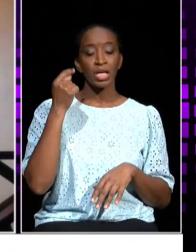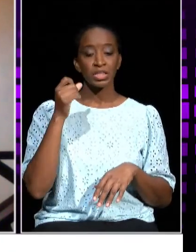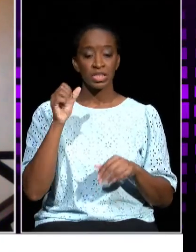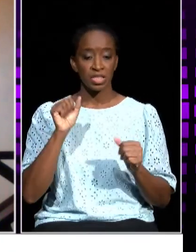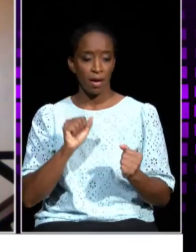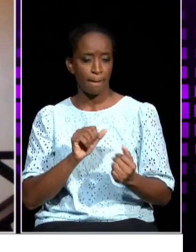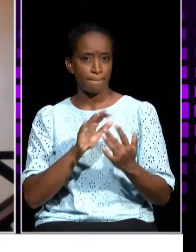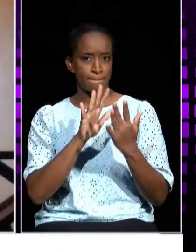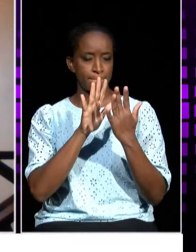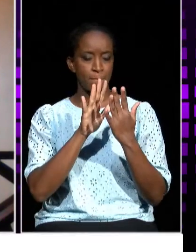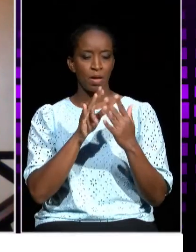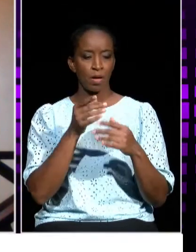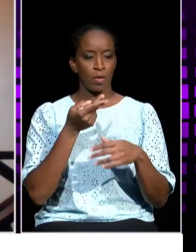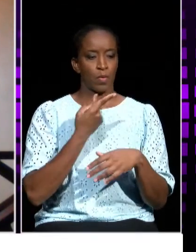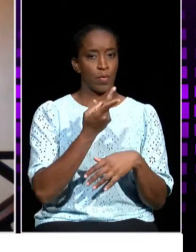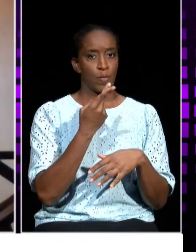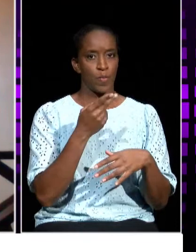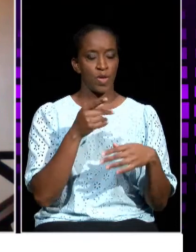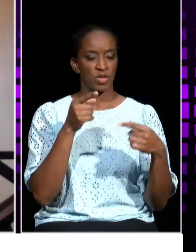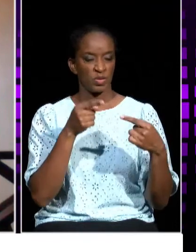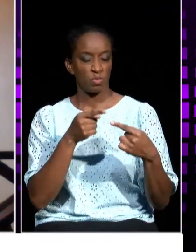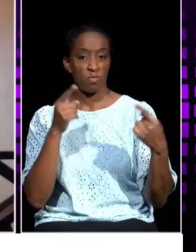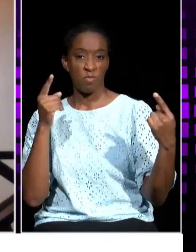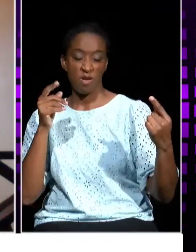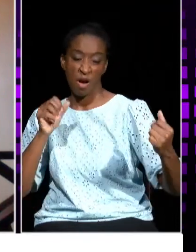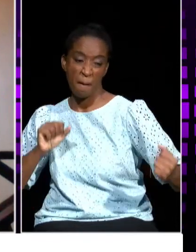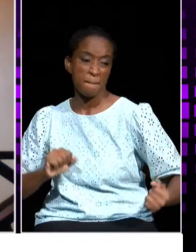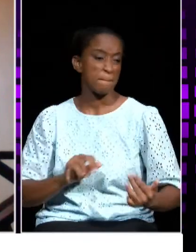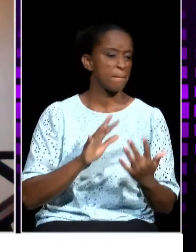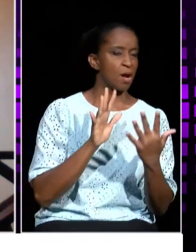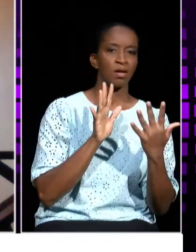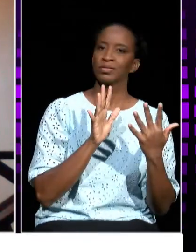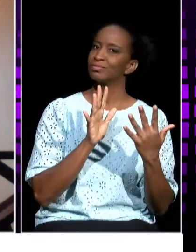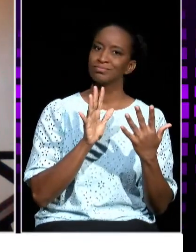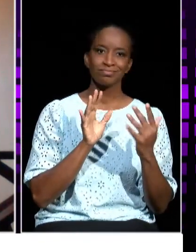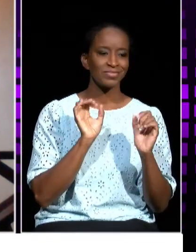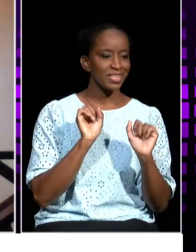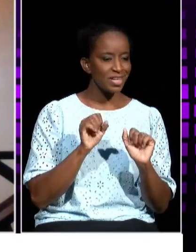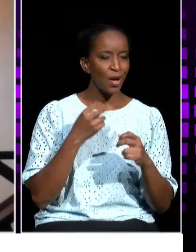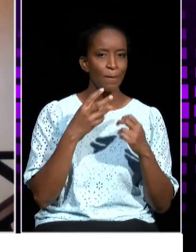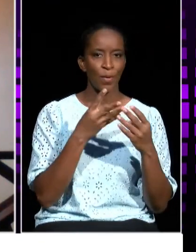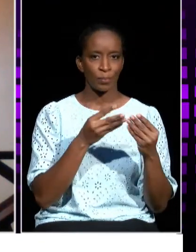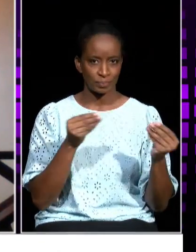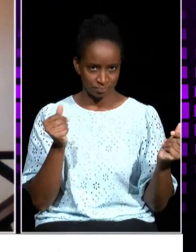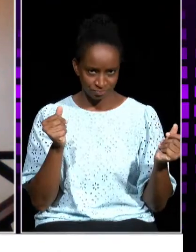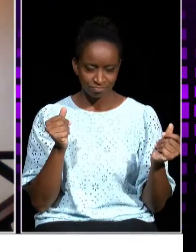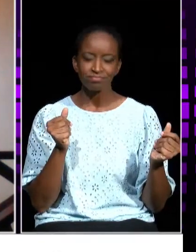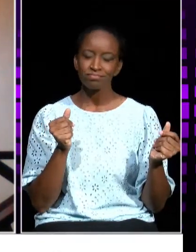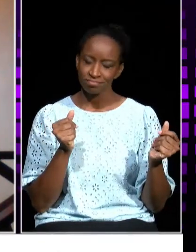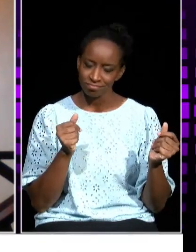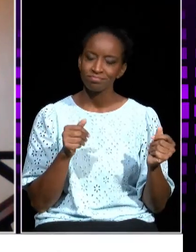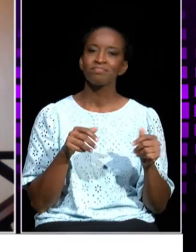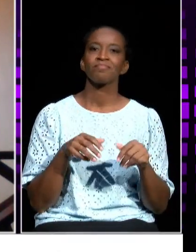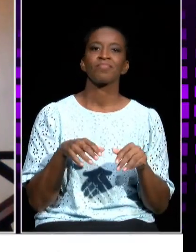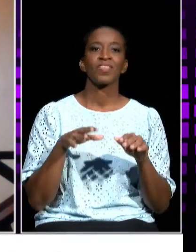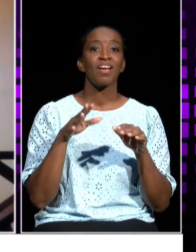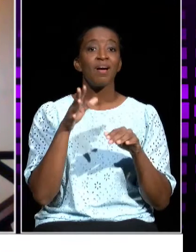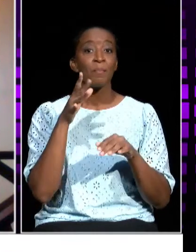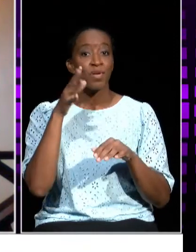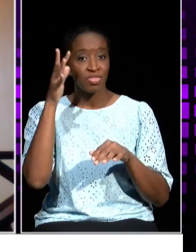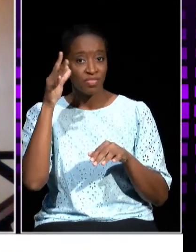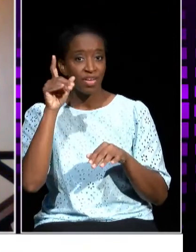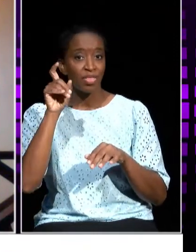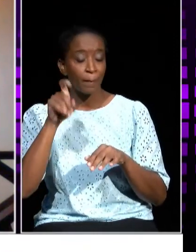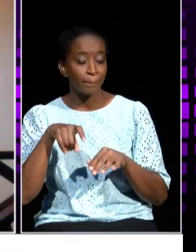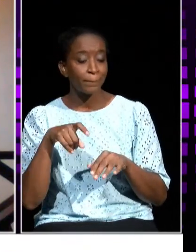to say here that parents need to catch young people in the act of doing something good.